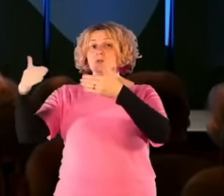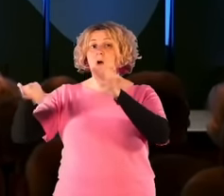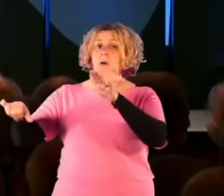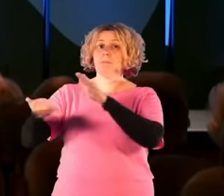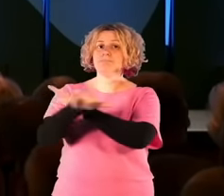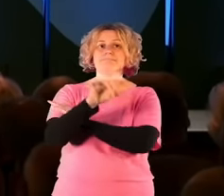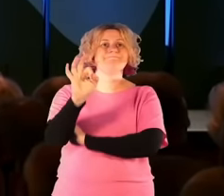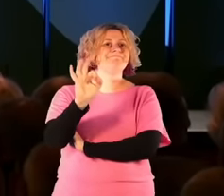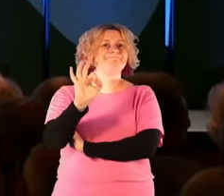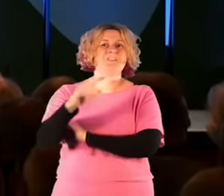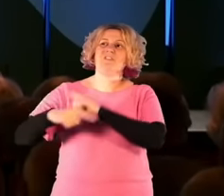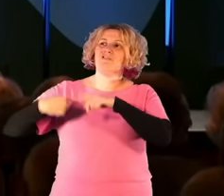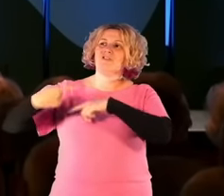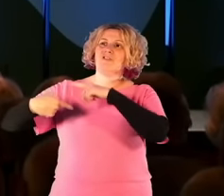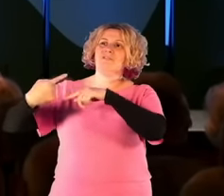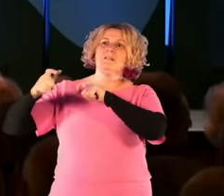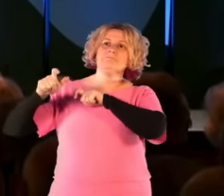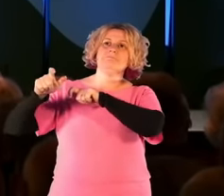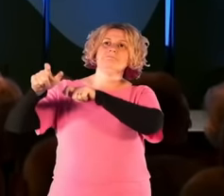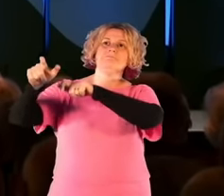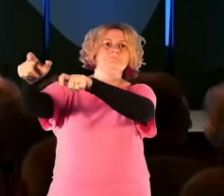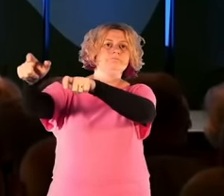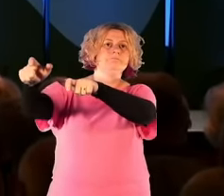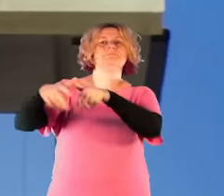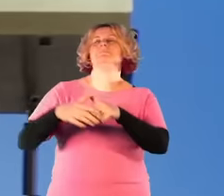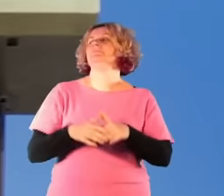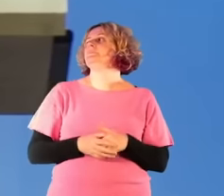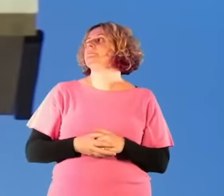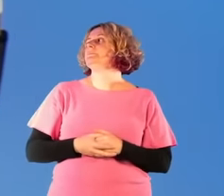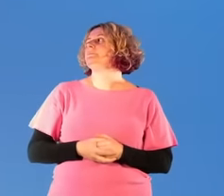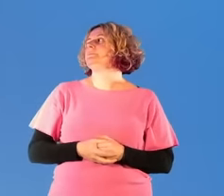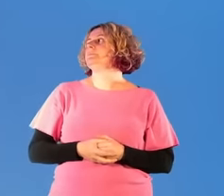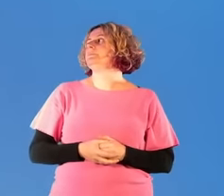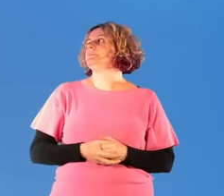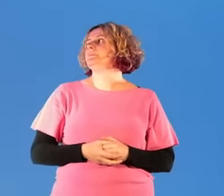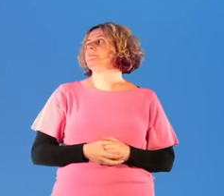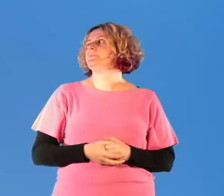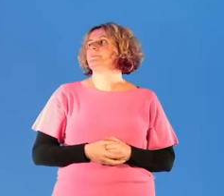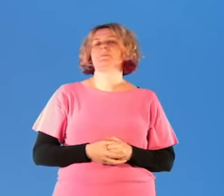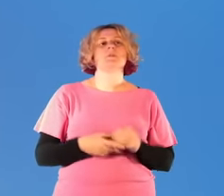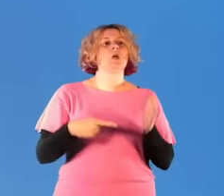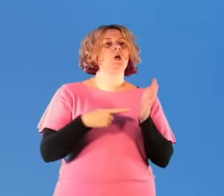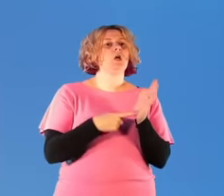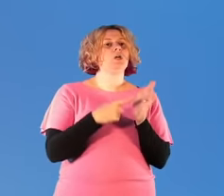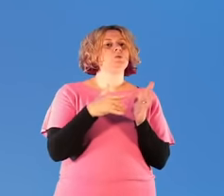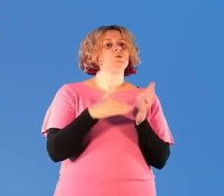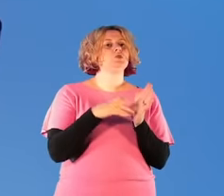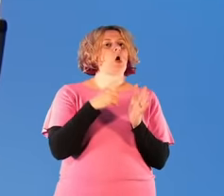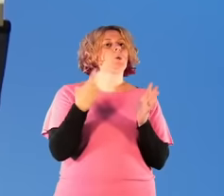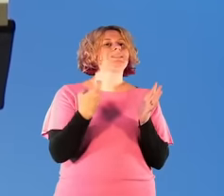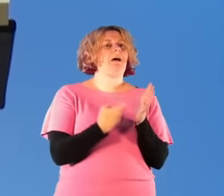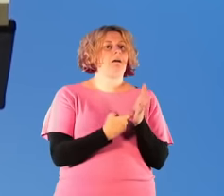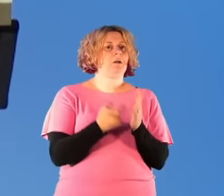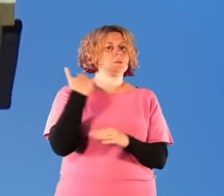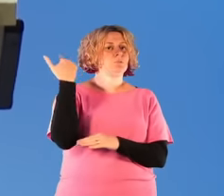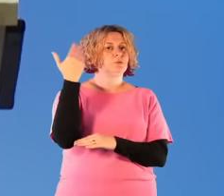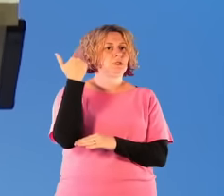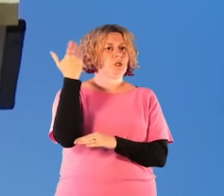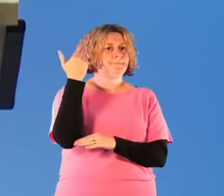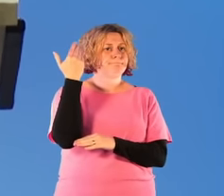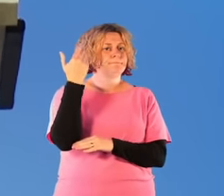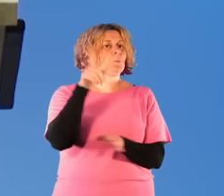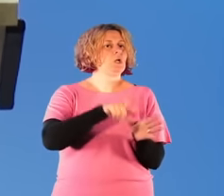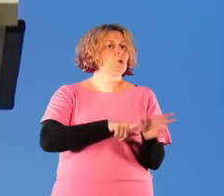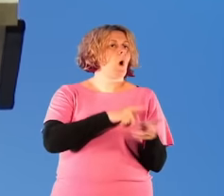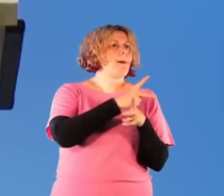be departing. And the great preachers of a previous generation was A.W. Tozer. When he was a young pastor,